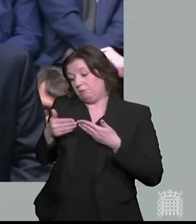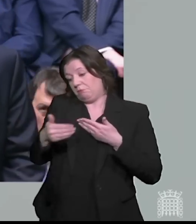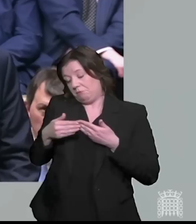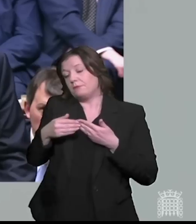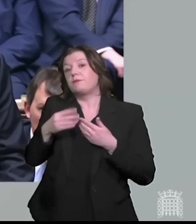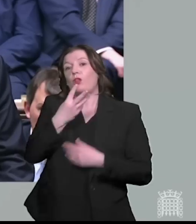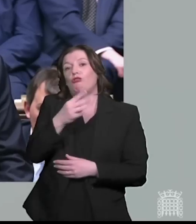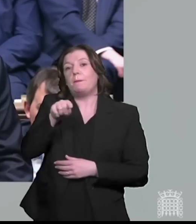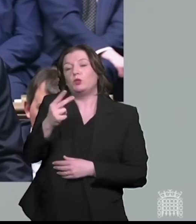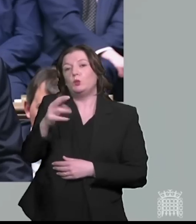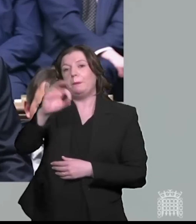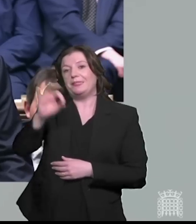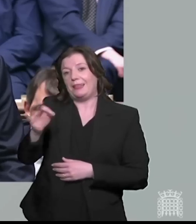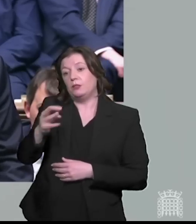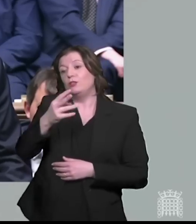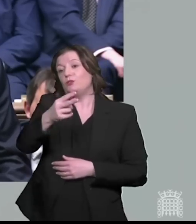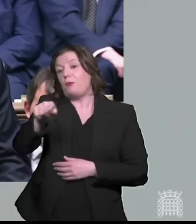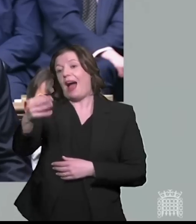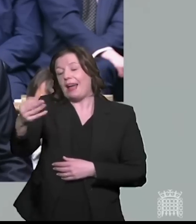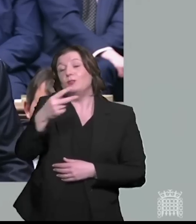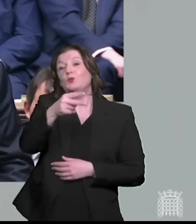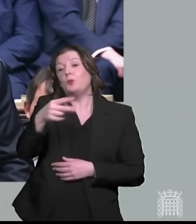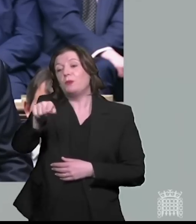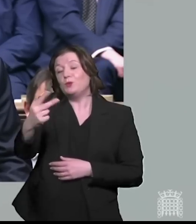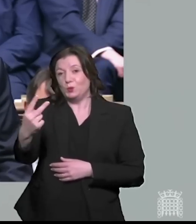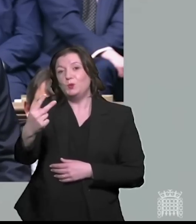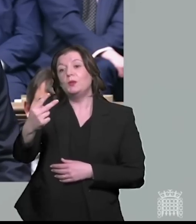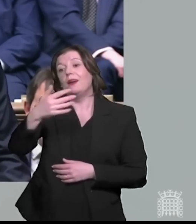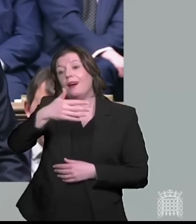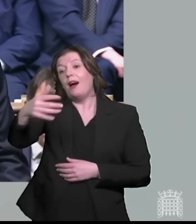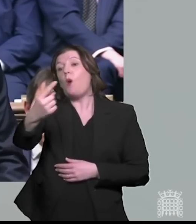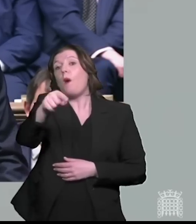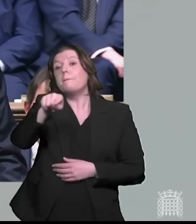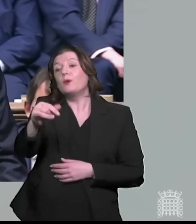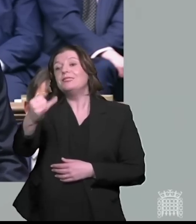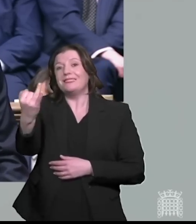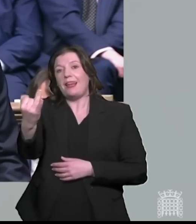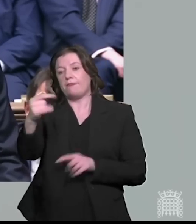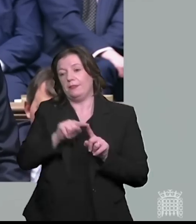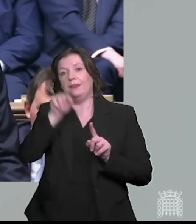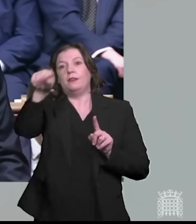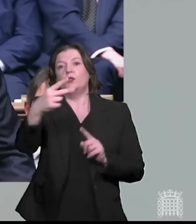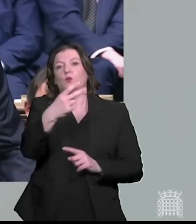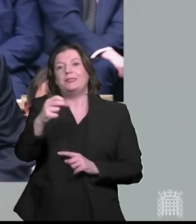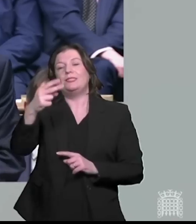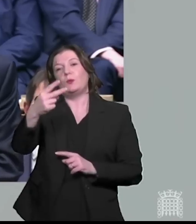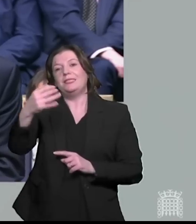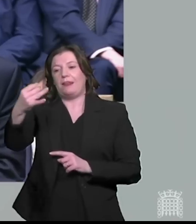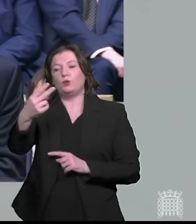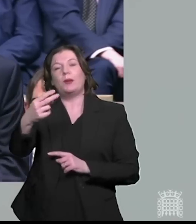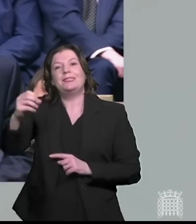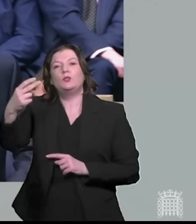23-24 to 3.2% to 2.8% to 2.2% and 1.7% in